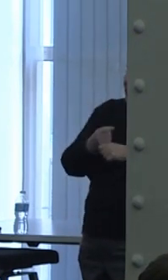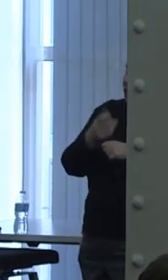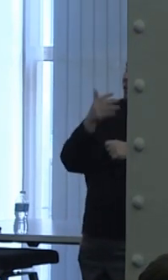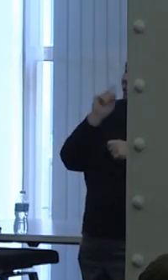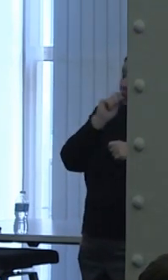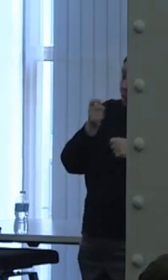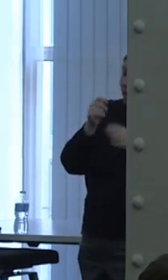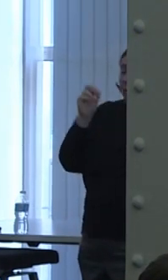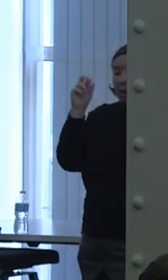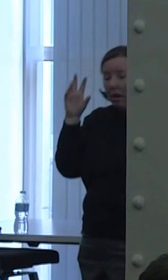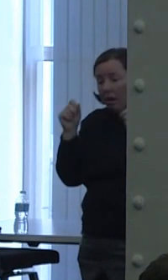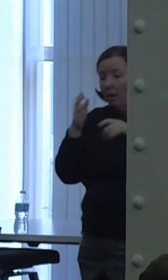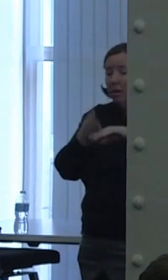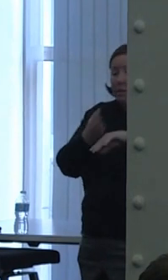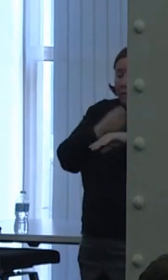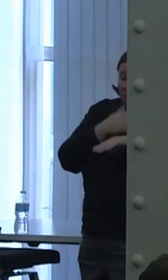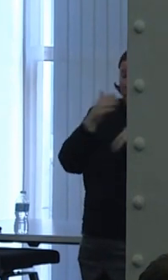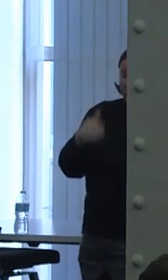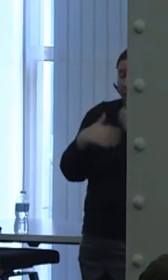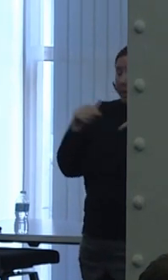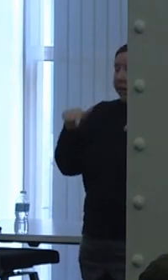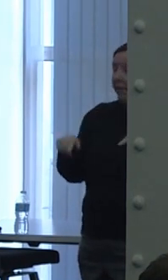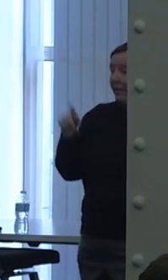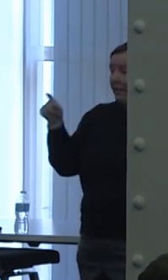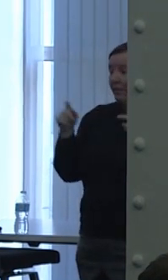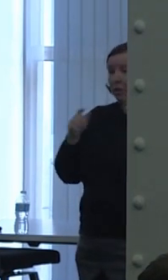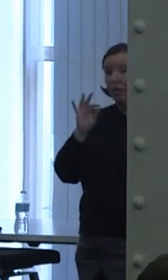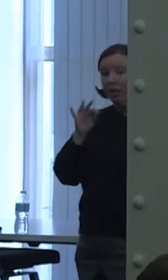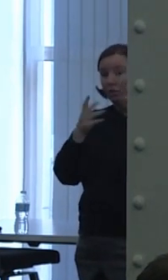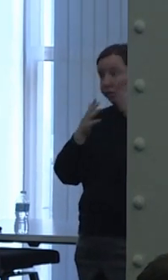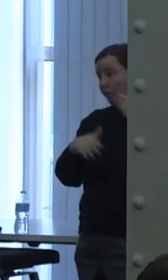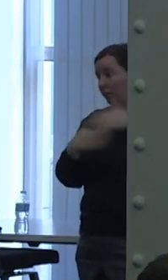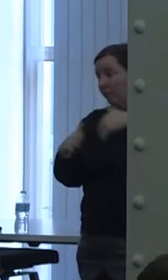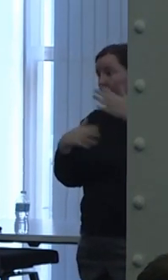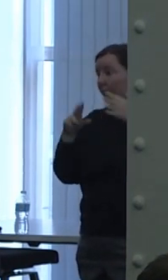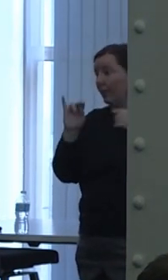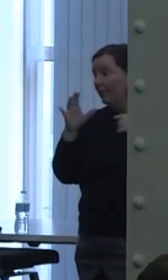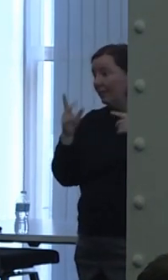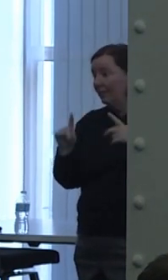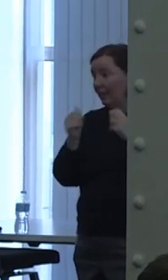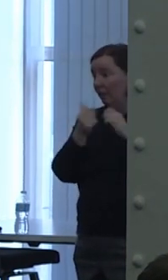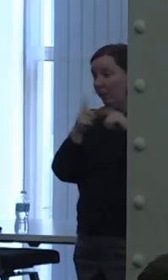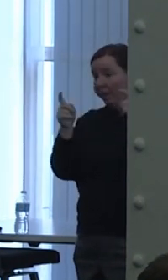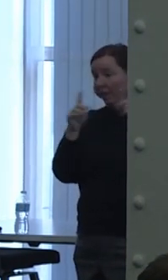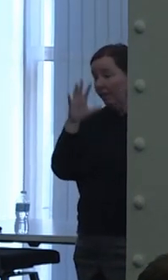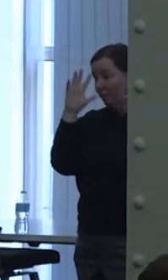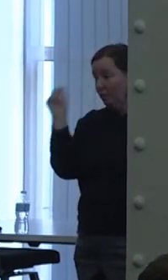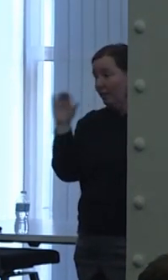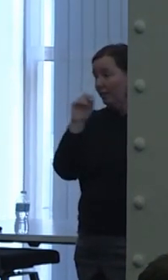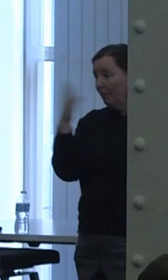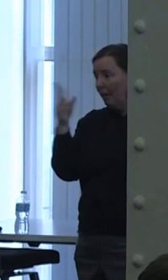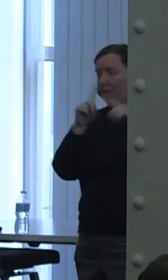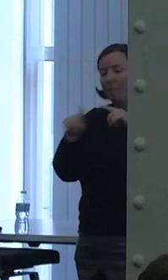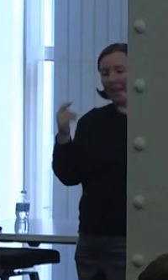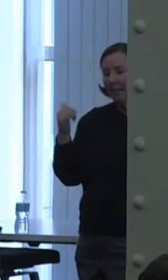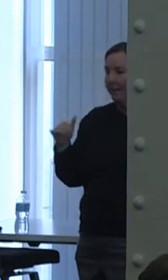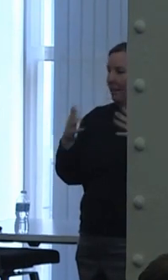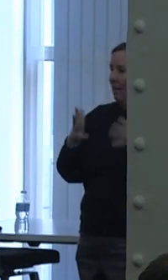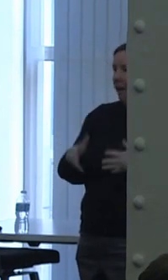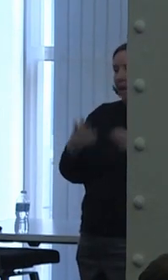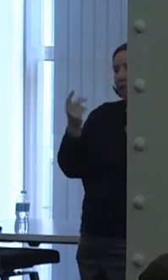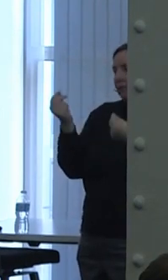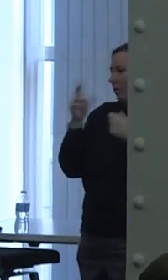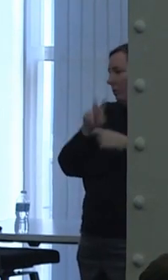of the things that we were able to achieve in this administration, we also have so much further to go in terms of bringing folks